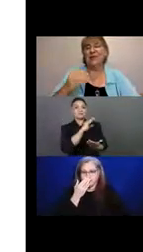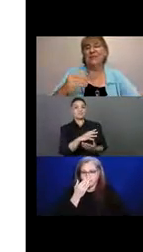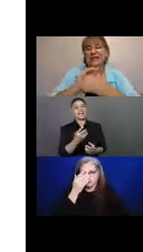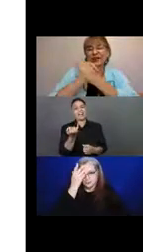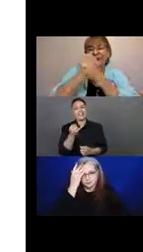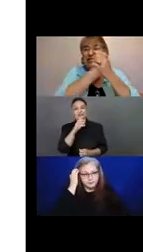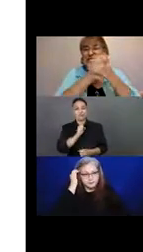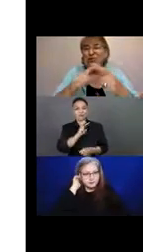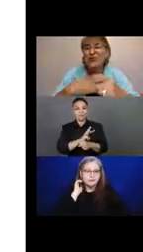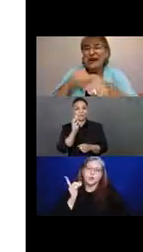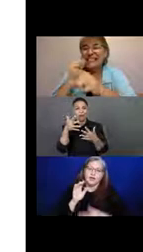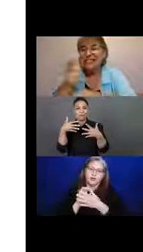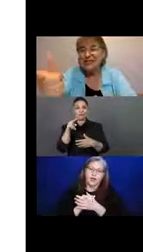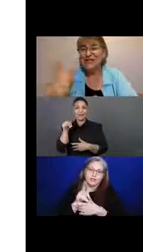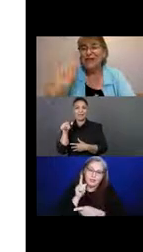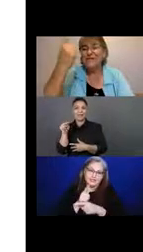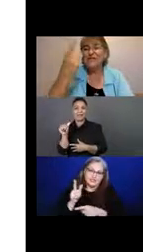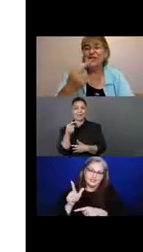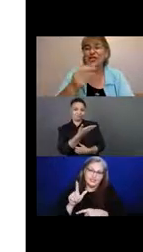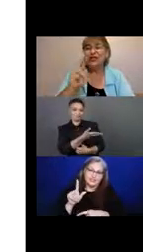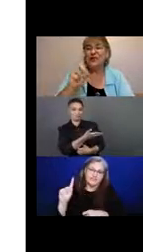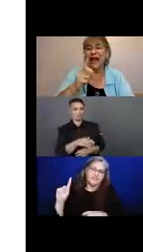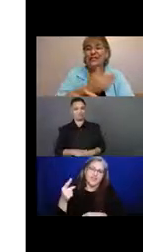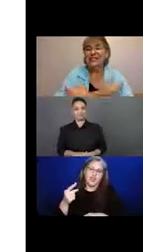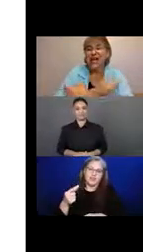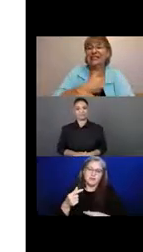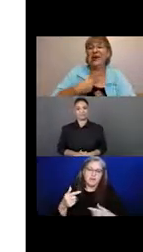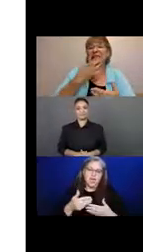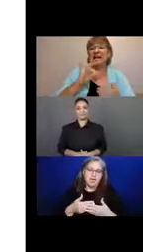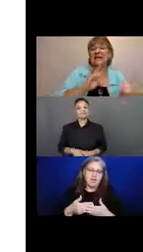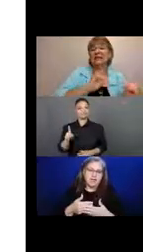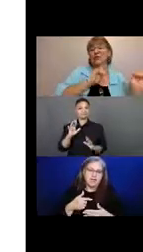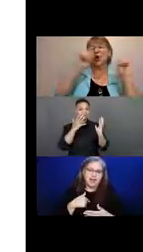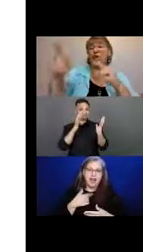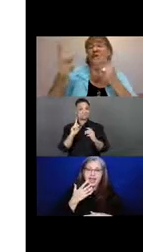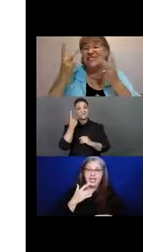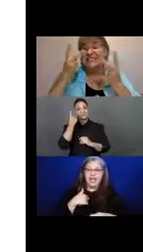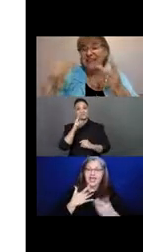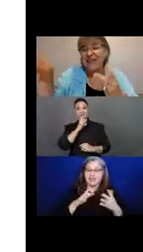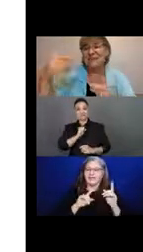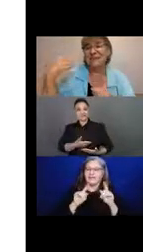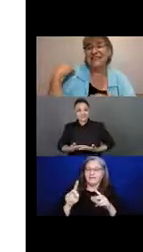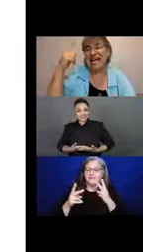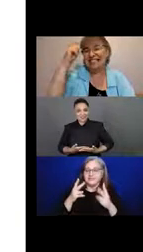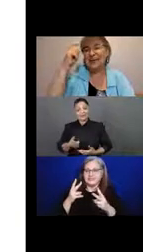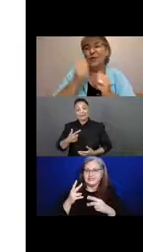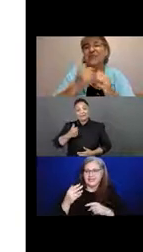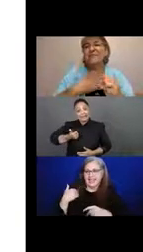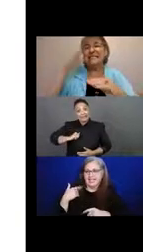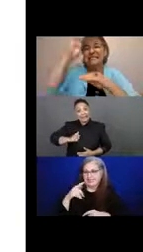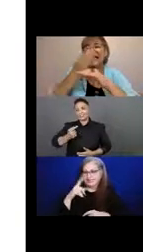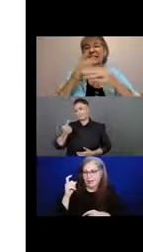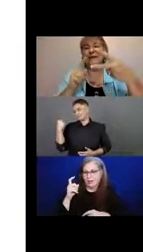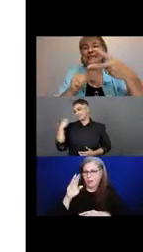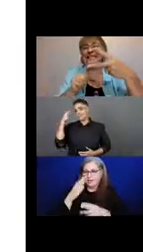So congratulations to my sister for her first grandchild. I was lucky to go visit them this last summer with